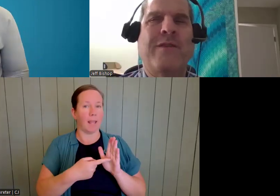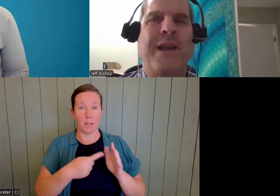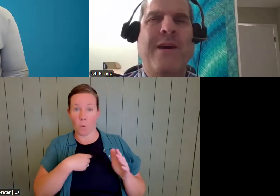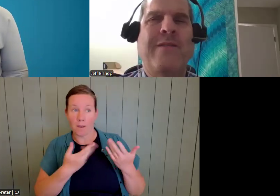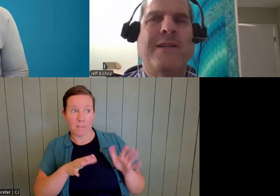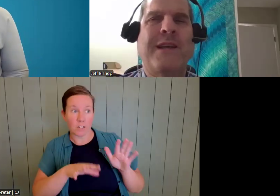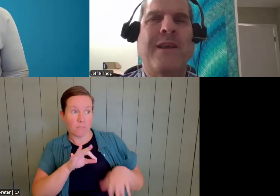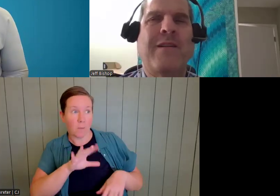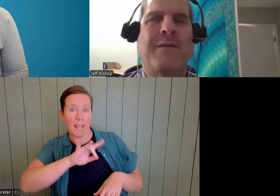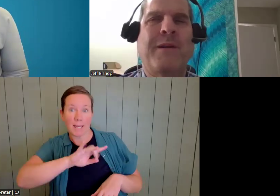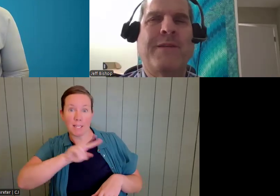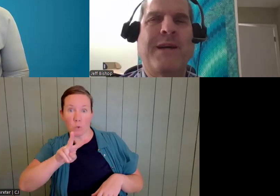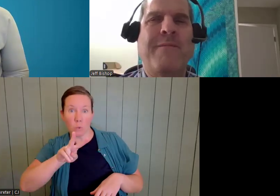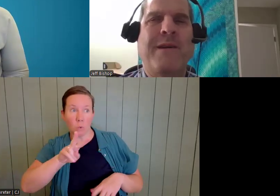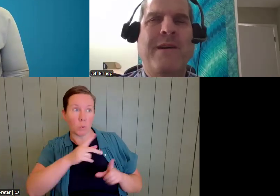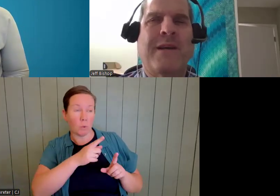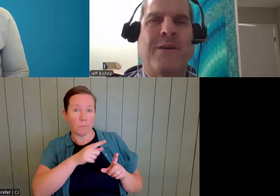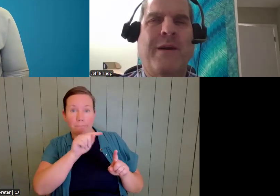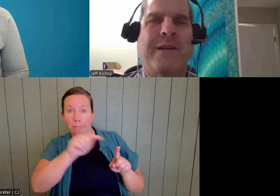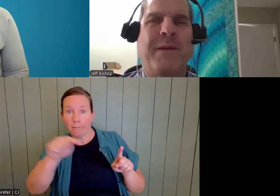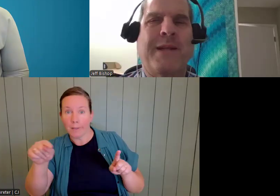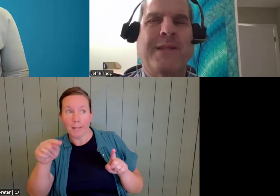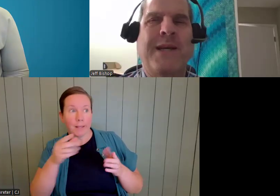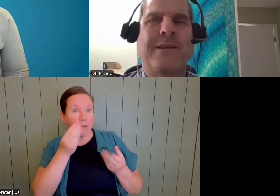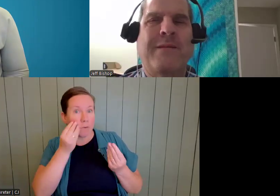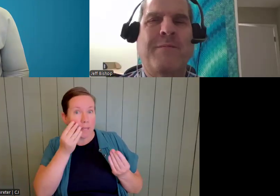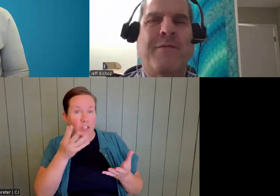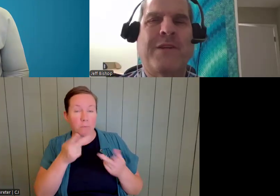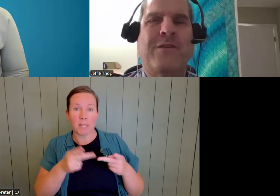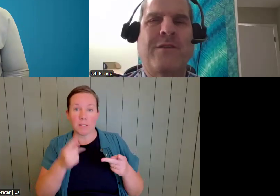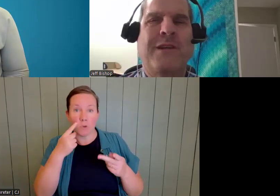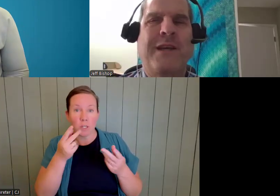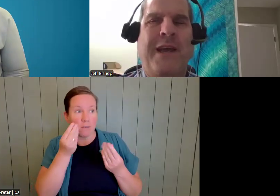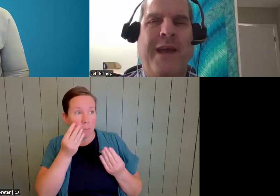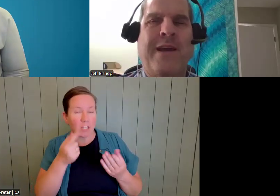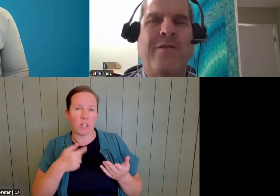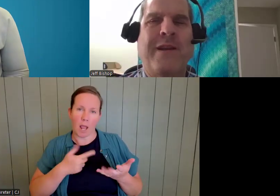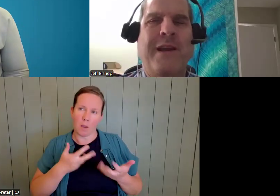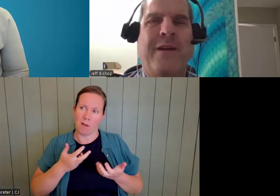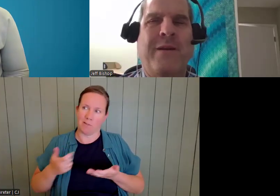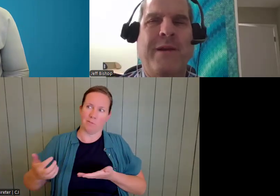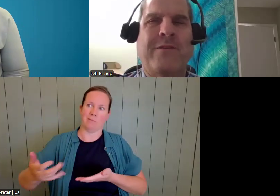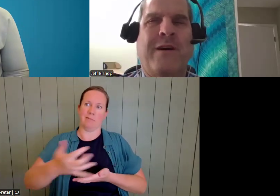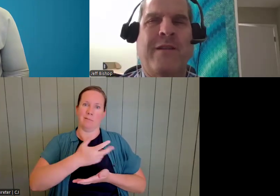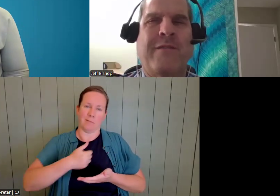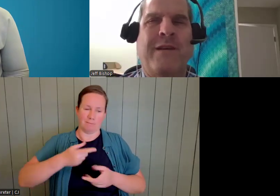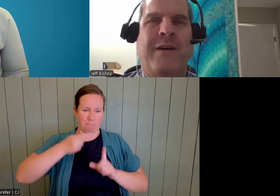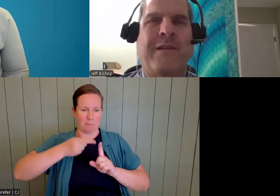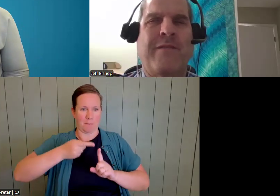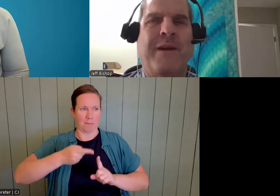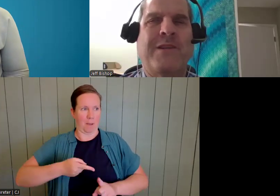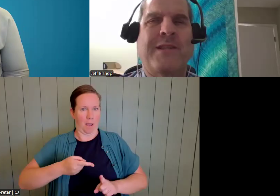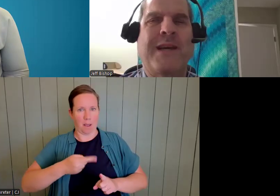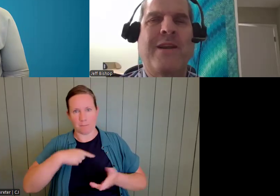information right now, and it's taking a little bit of time because I want it to be concise and professional and accurate, and I want to make sure